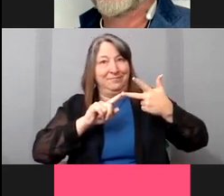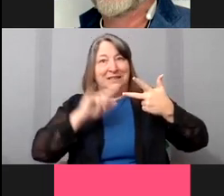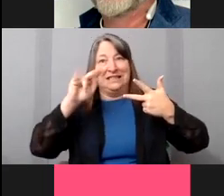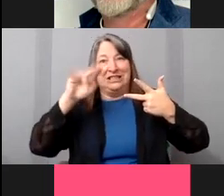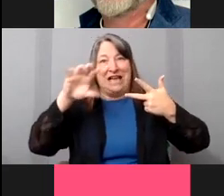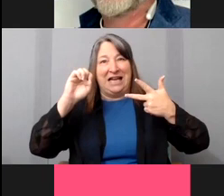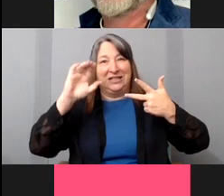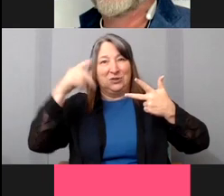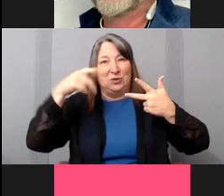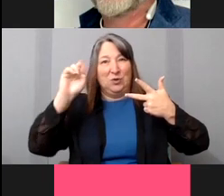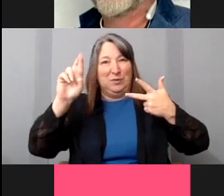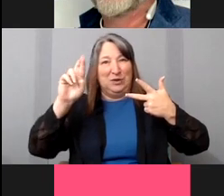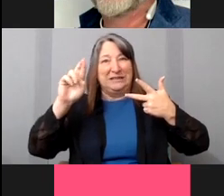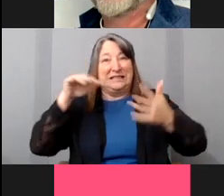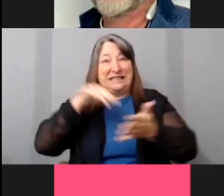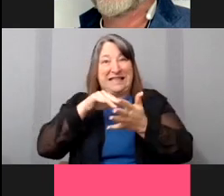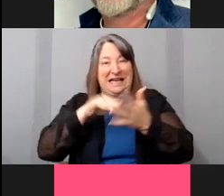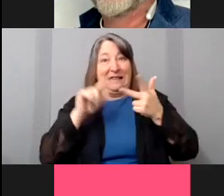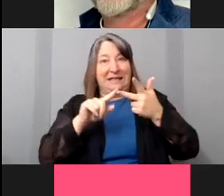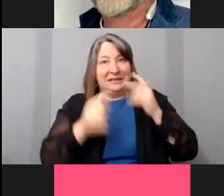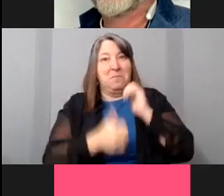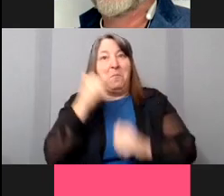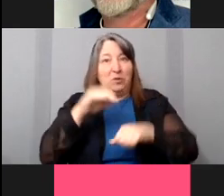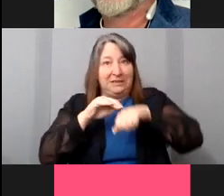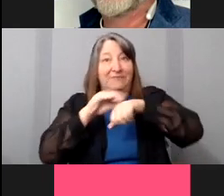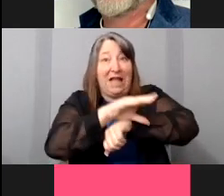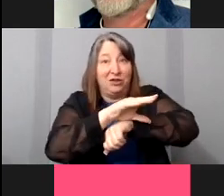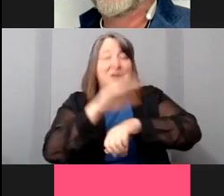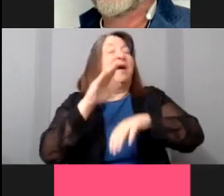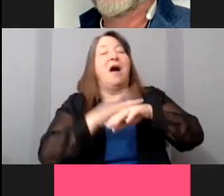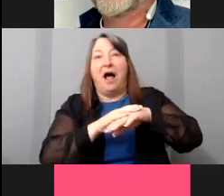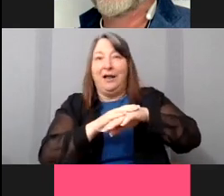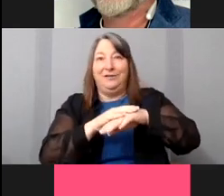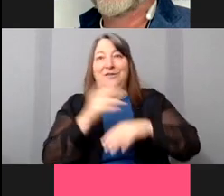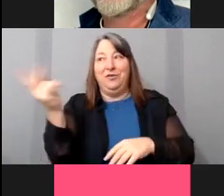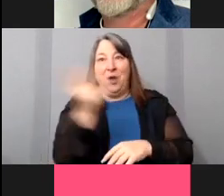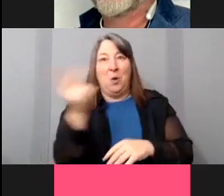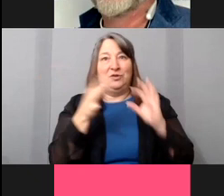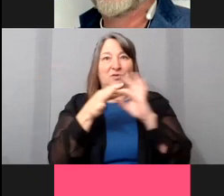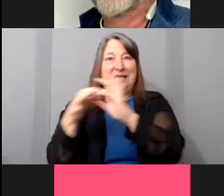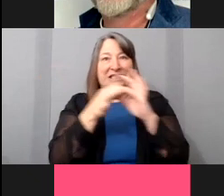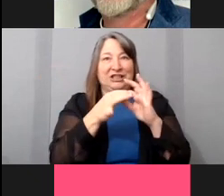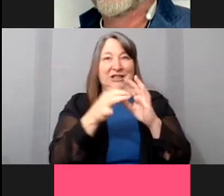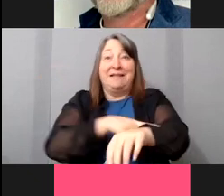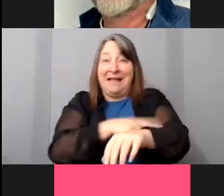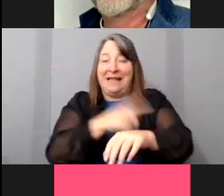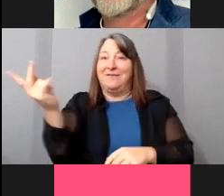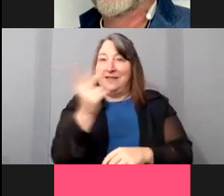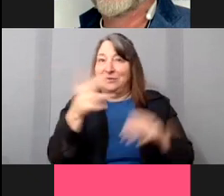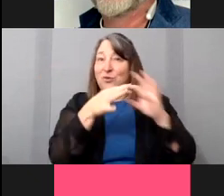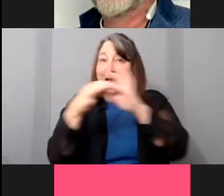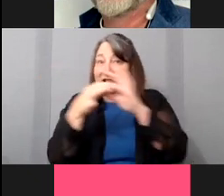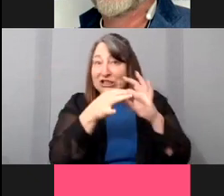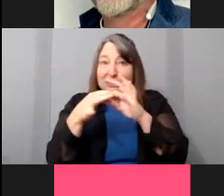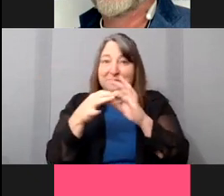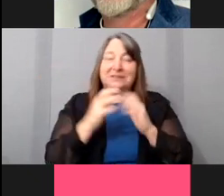Cooper-Spitz's study proved to be most influential on the quality of those relationships and the length of those relationships. And, it's